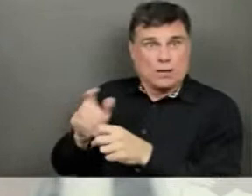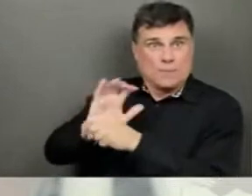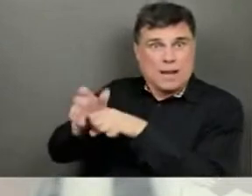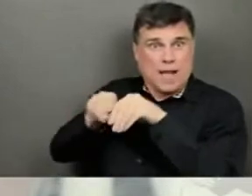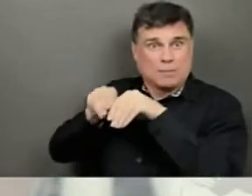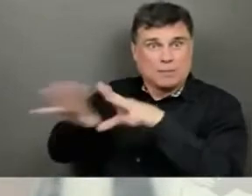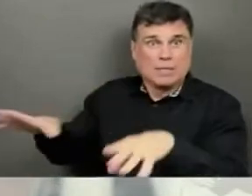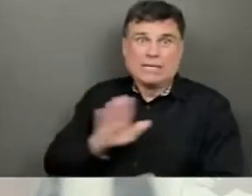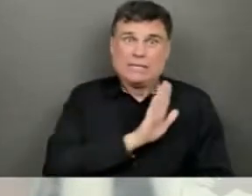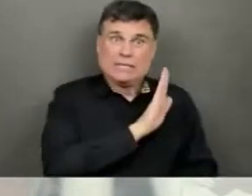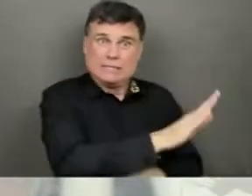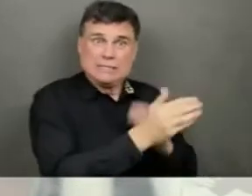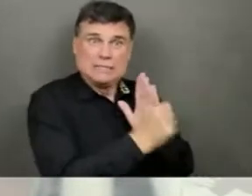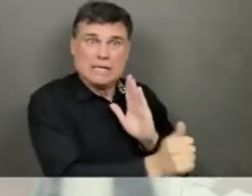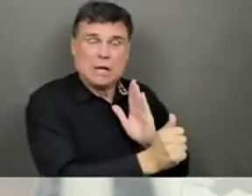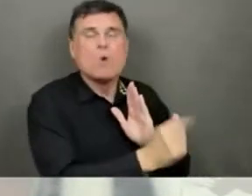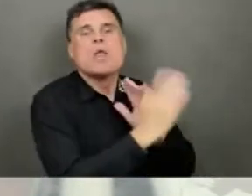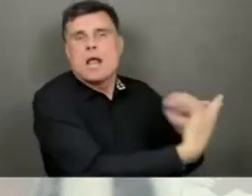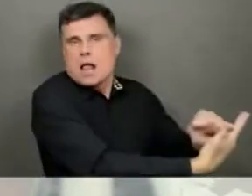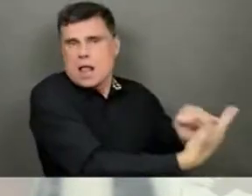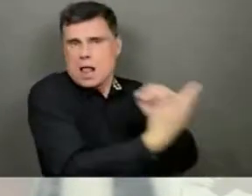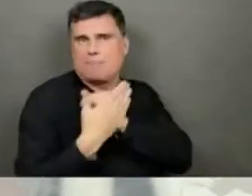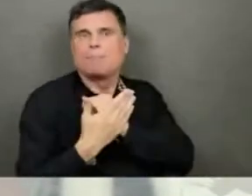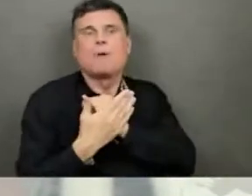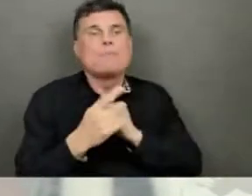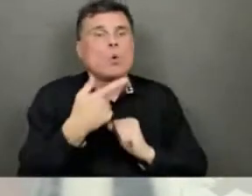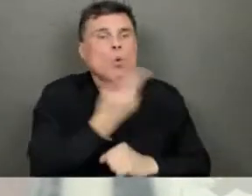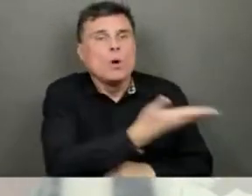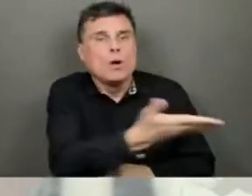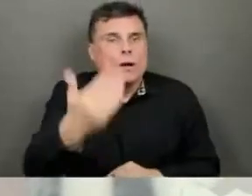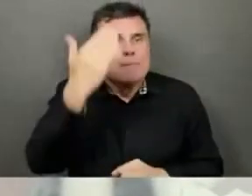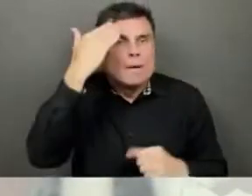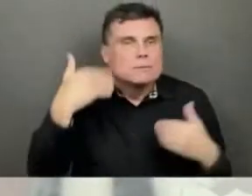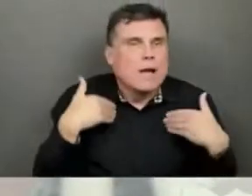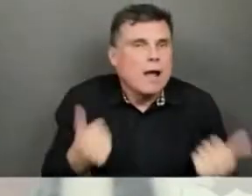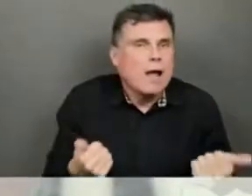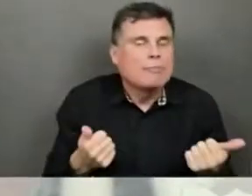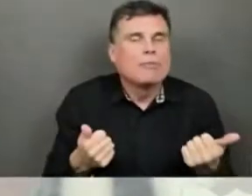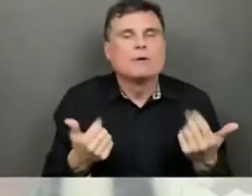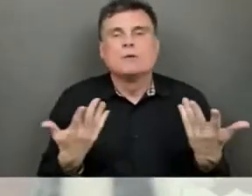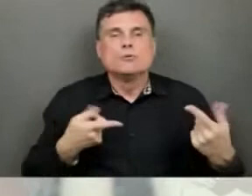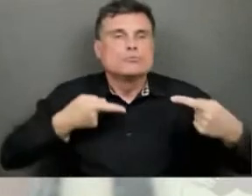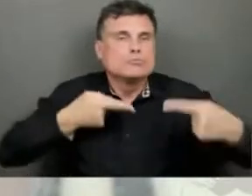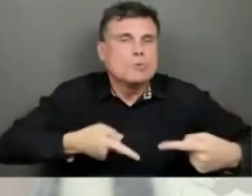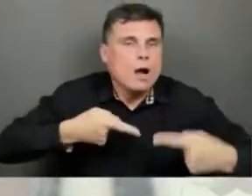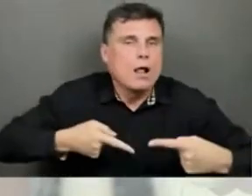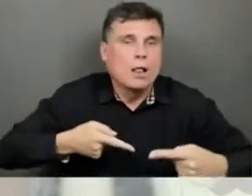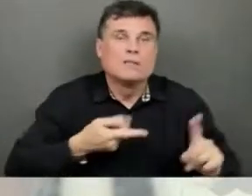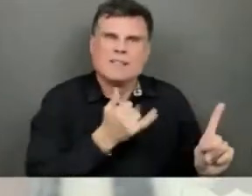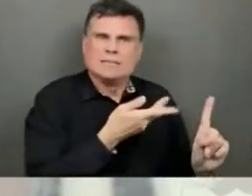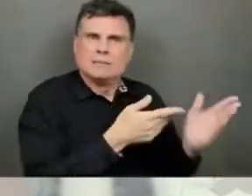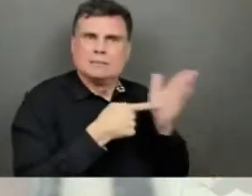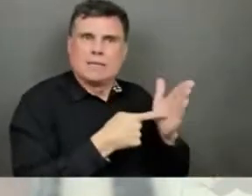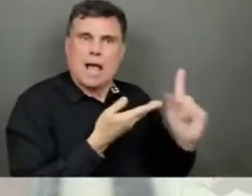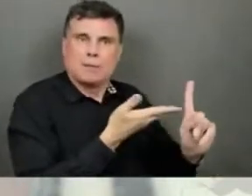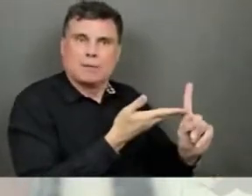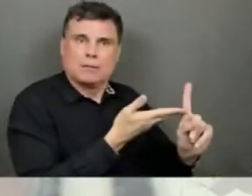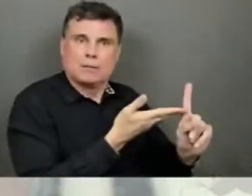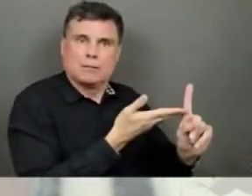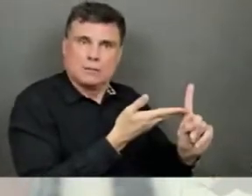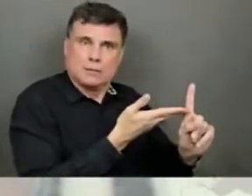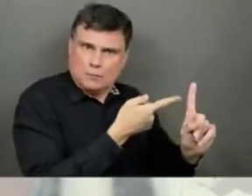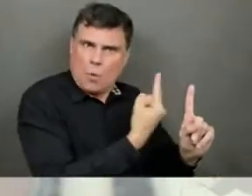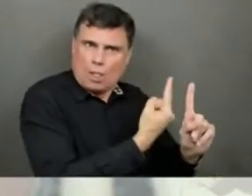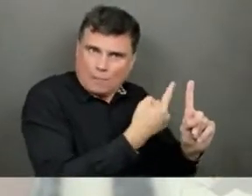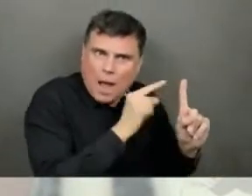people faced around mental health issues of special, and it symbolizes all the work that all the people do. And we think of Paul today, taken from